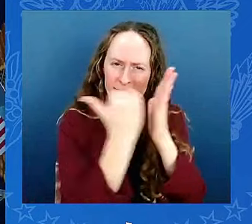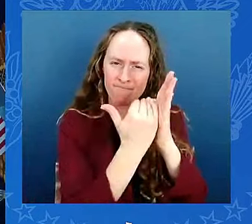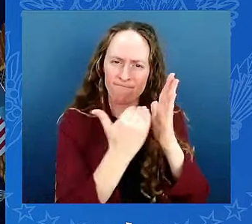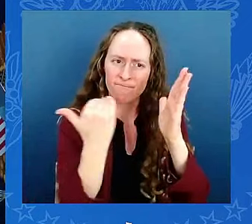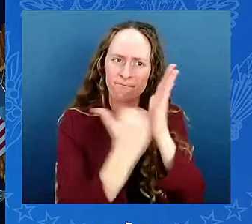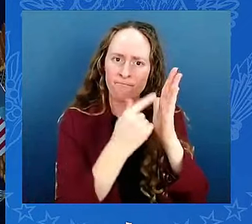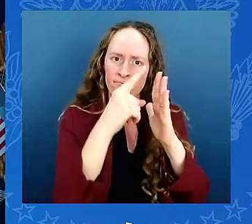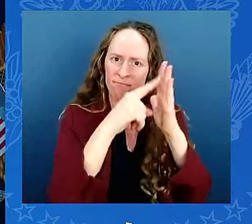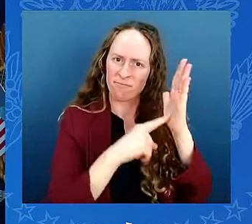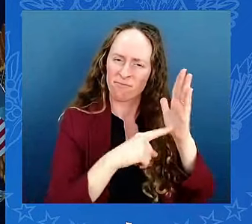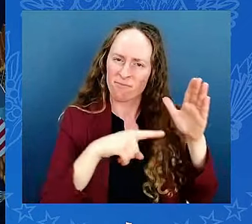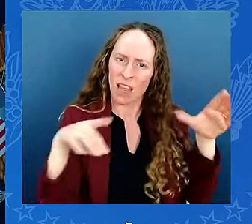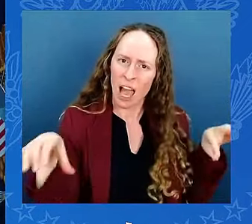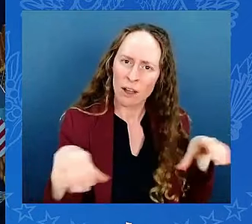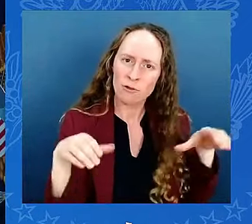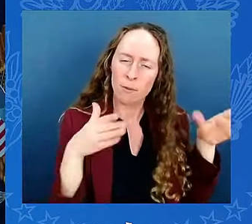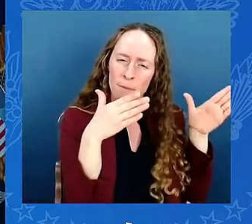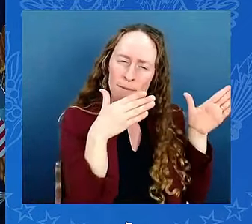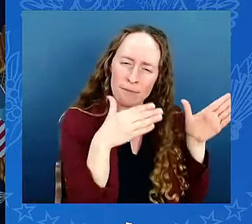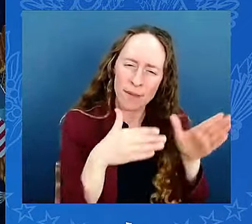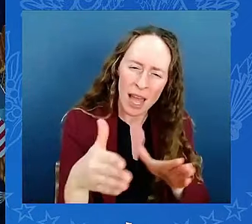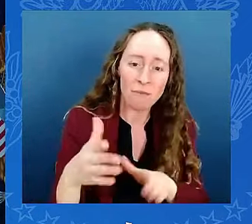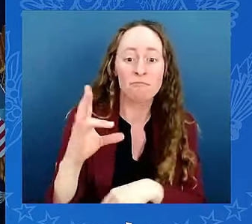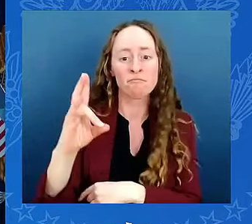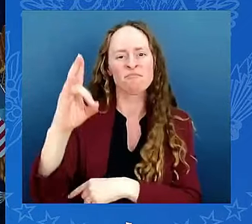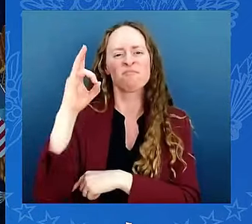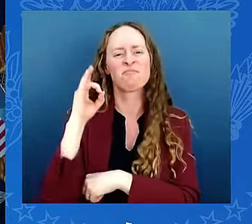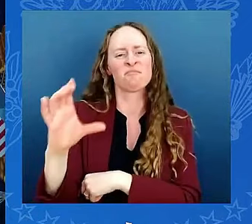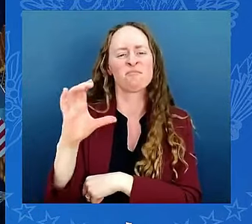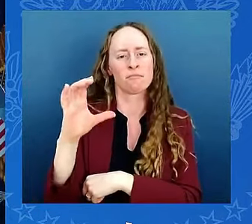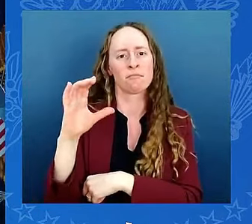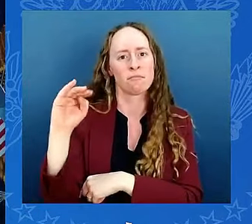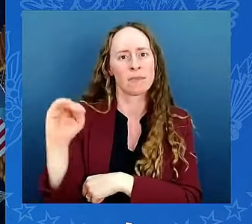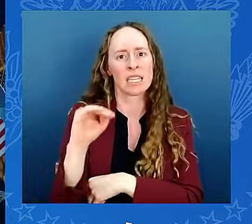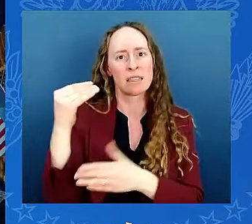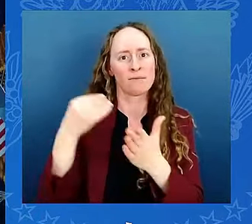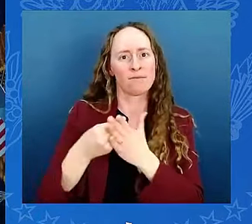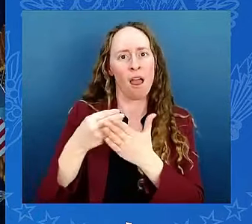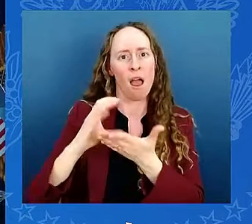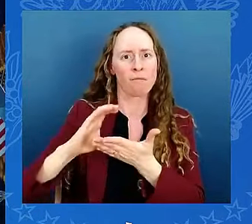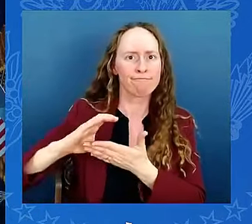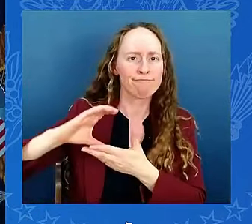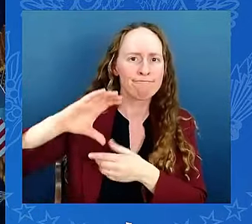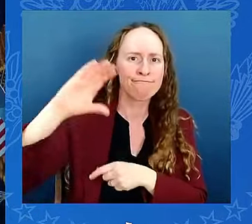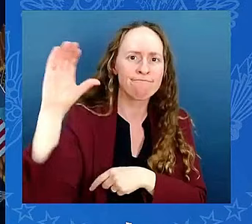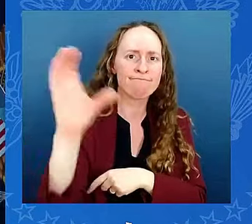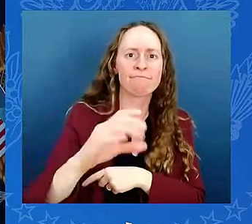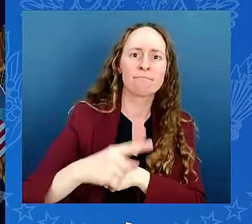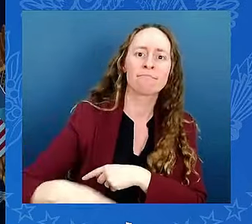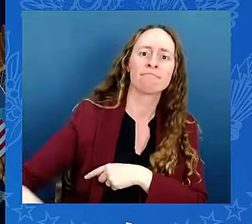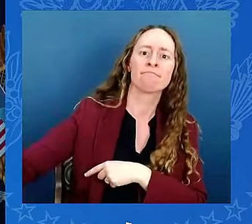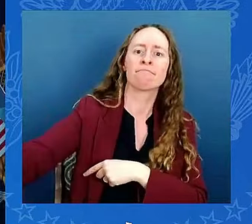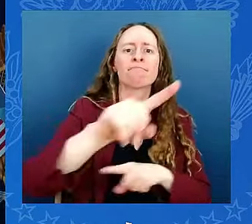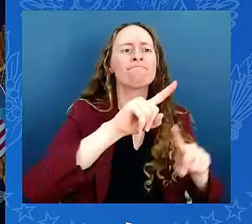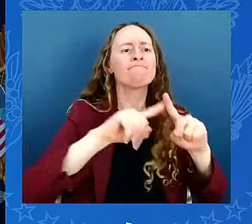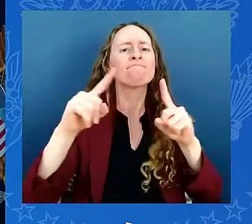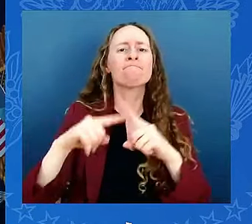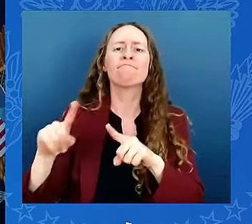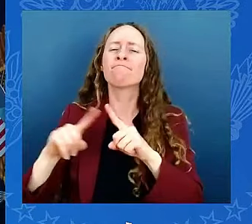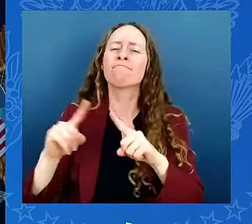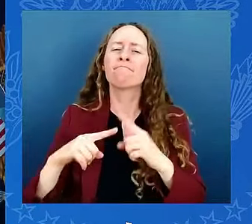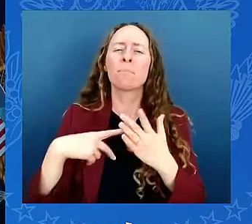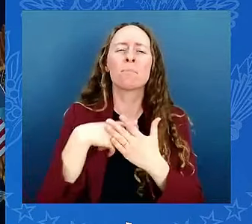grants this year alone to more than 40 VAWA-funded programs in states, tribal communities across the